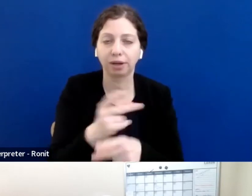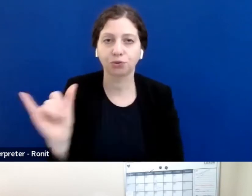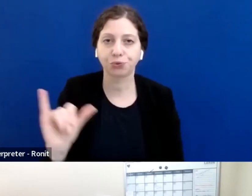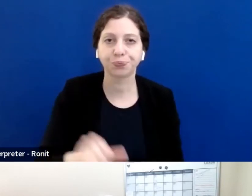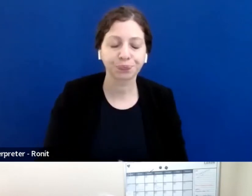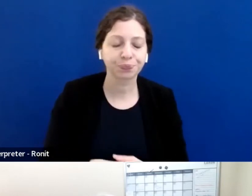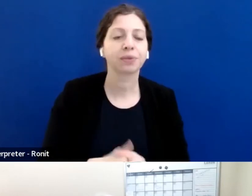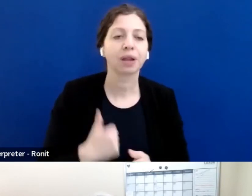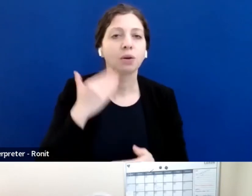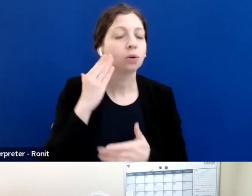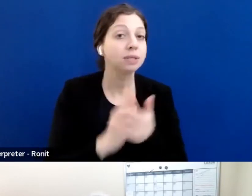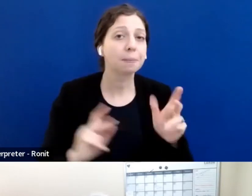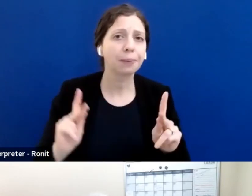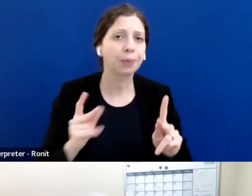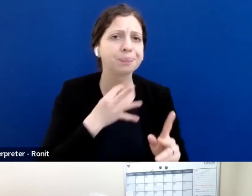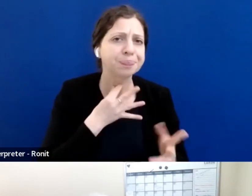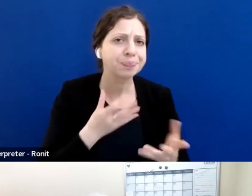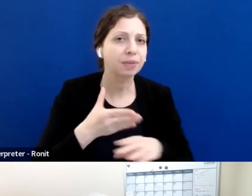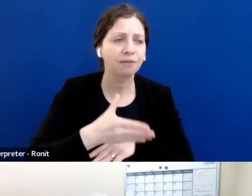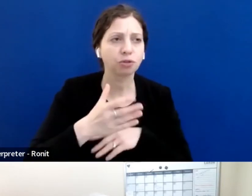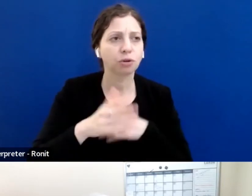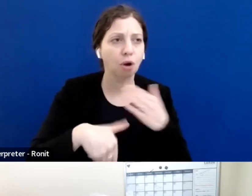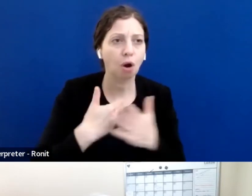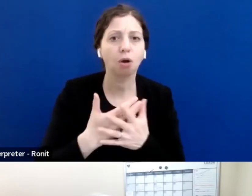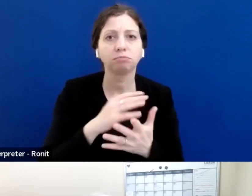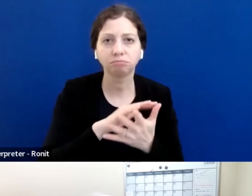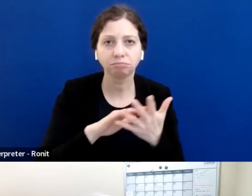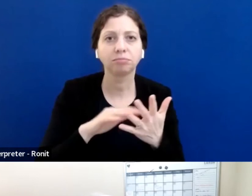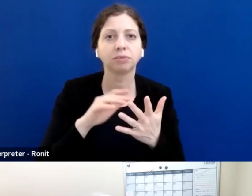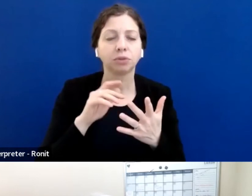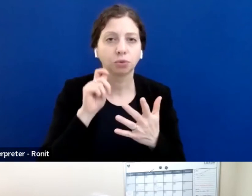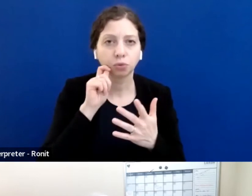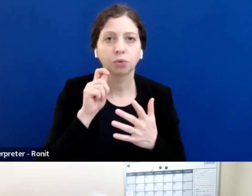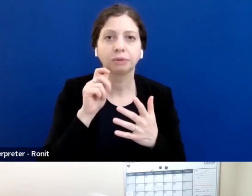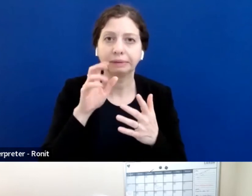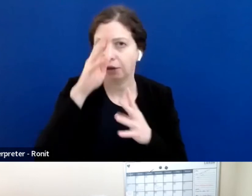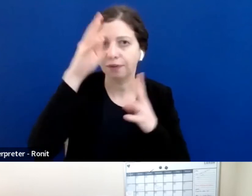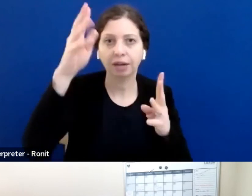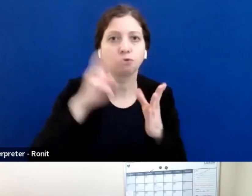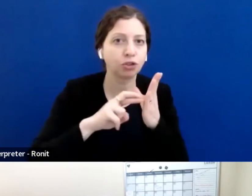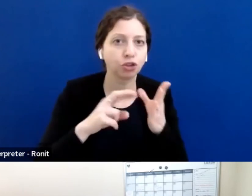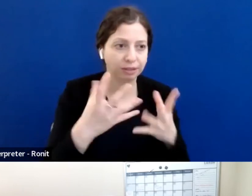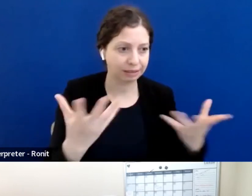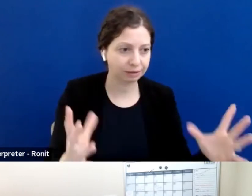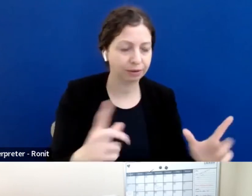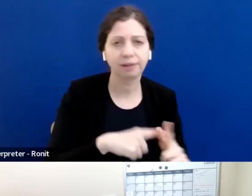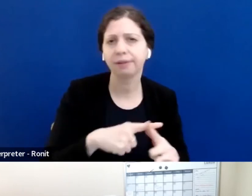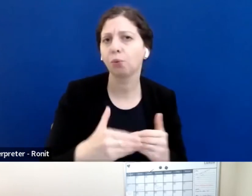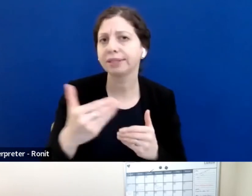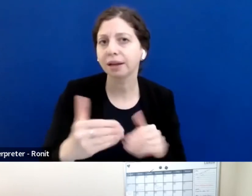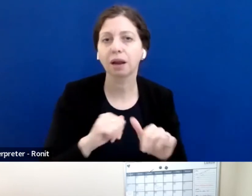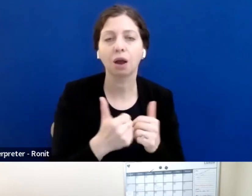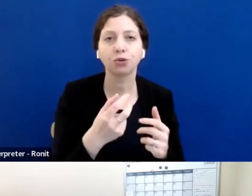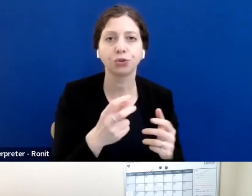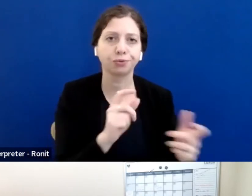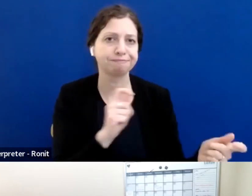So I know some people may wonder, after all this cool, innovative research is done, what's next? How do you